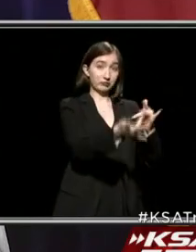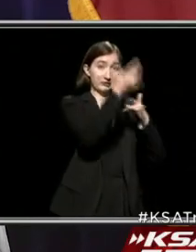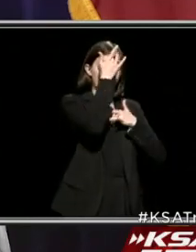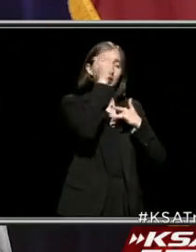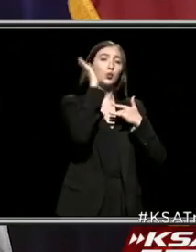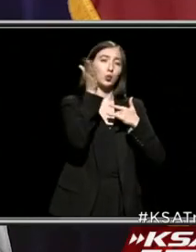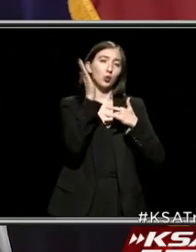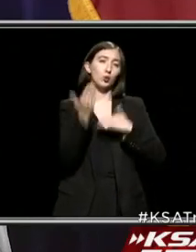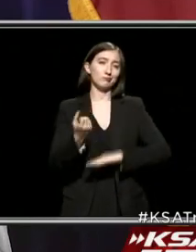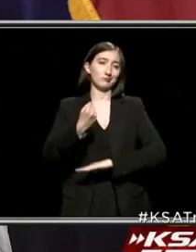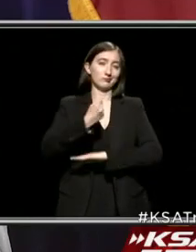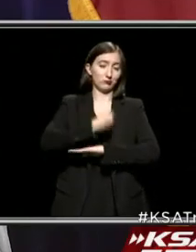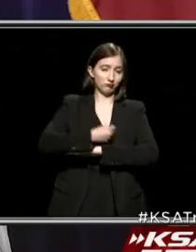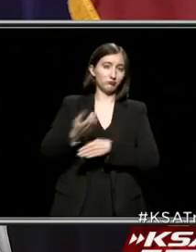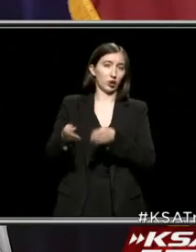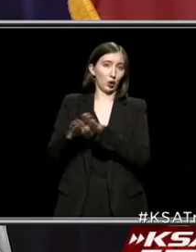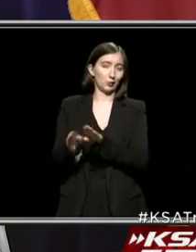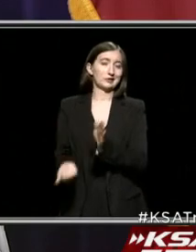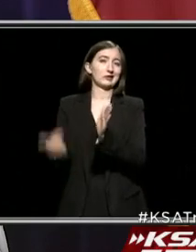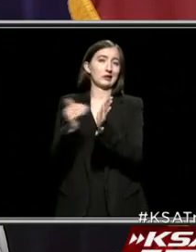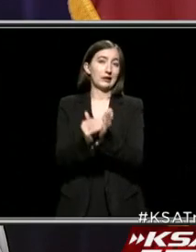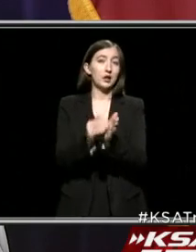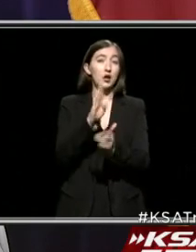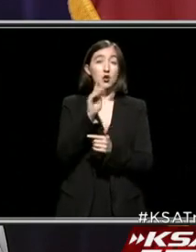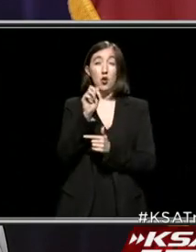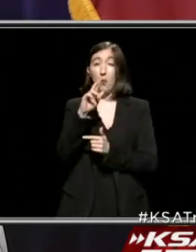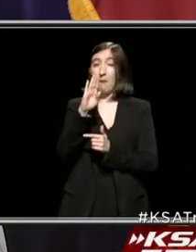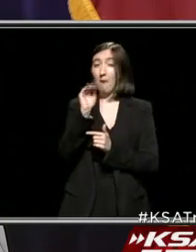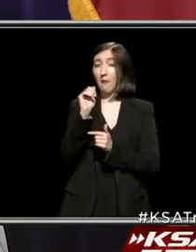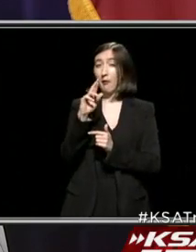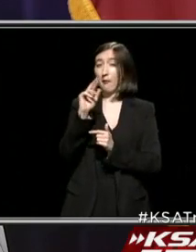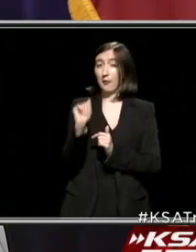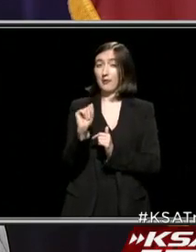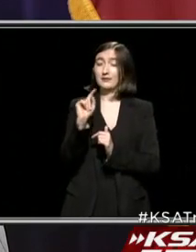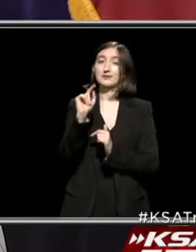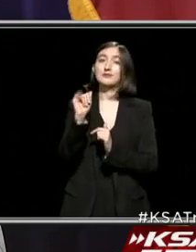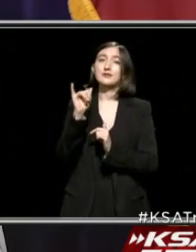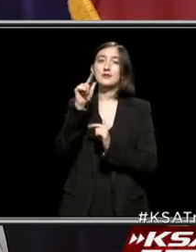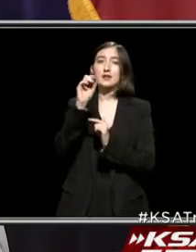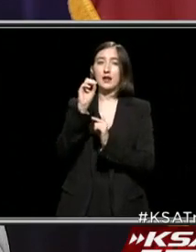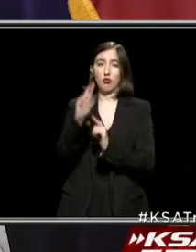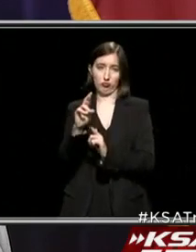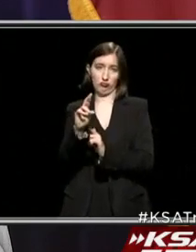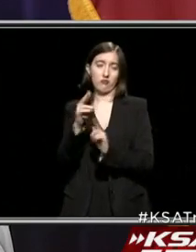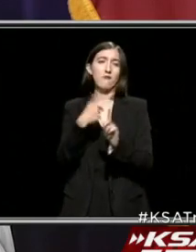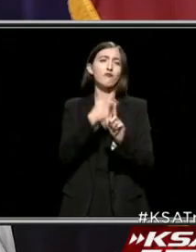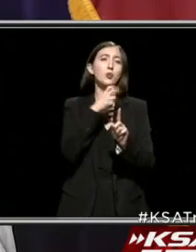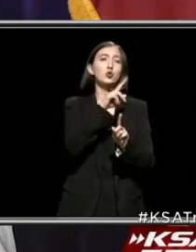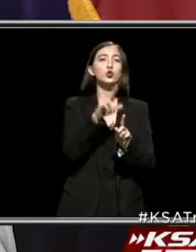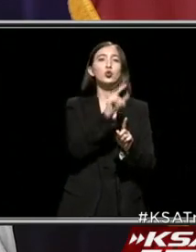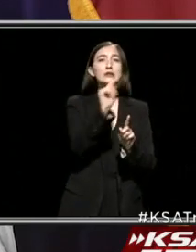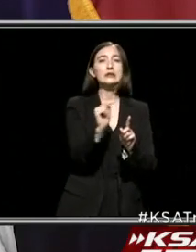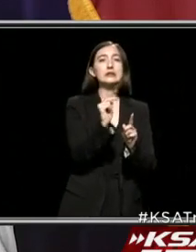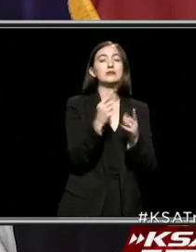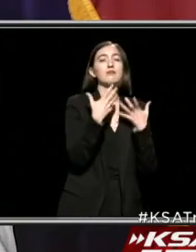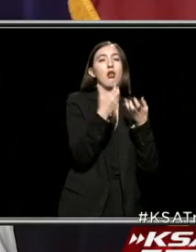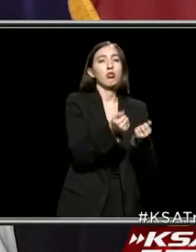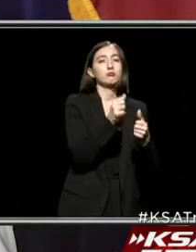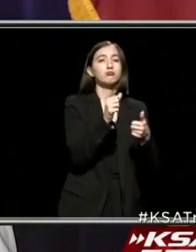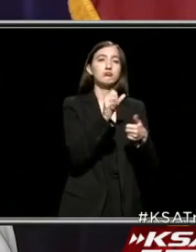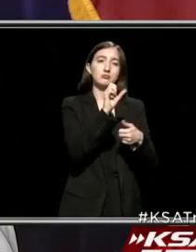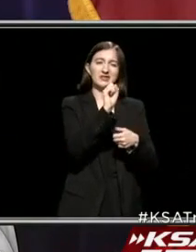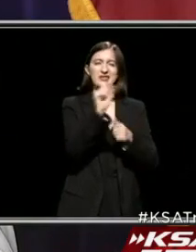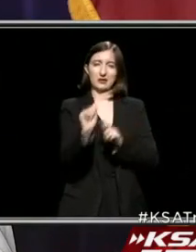Taylor of UT Health Science Center or UT Health San Antonio. Dr. Wu is also on that along with many other notable